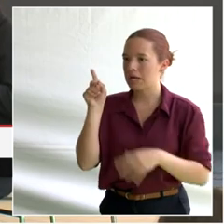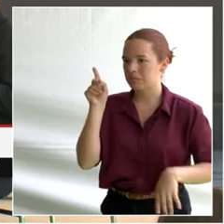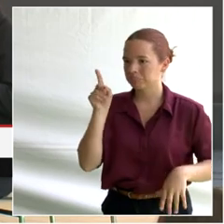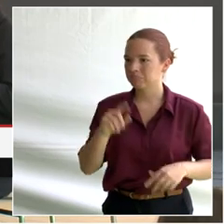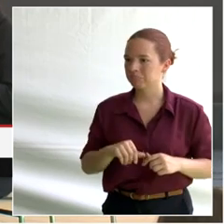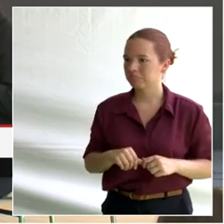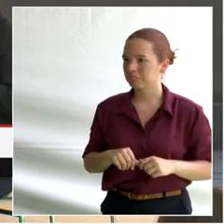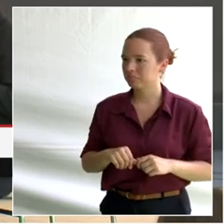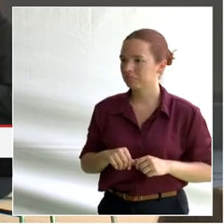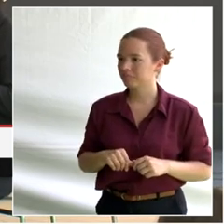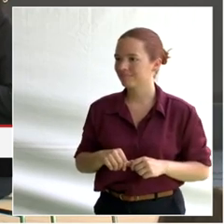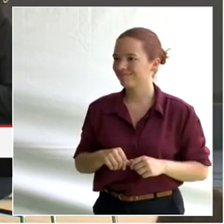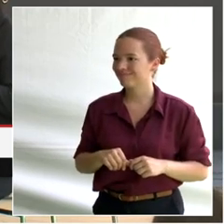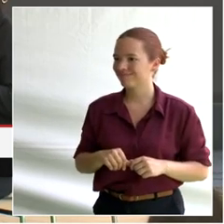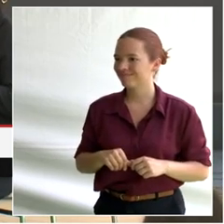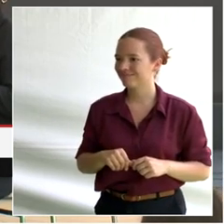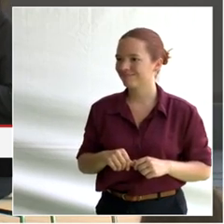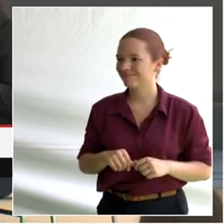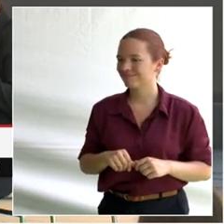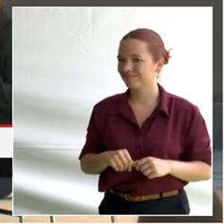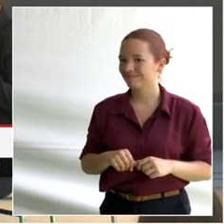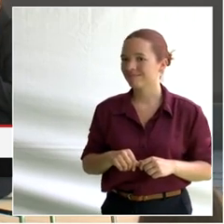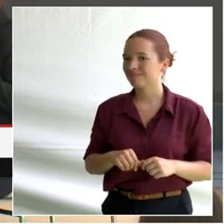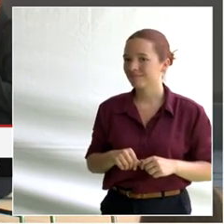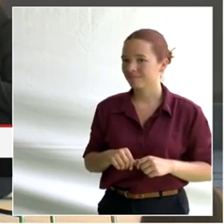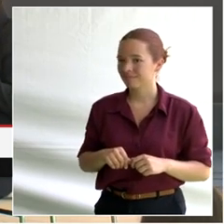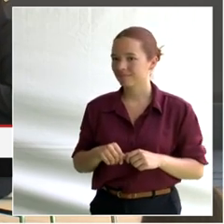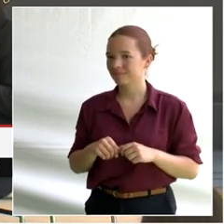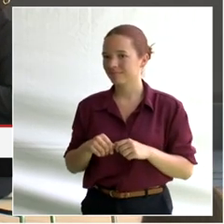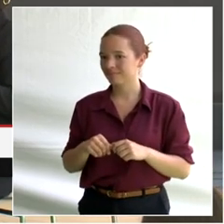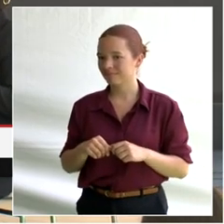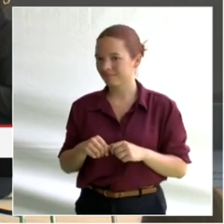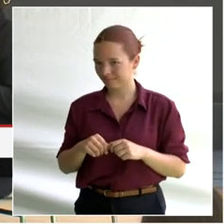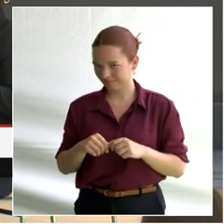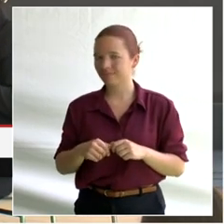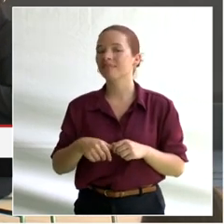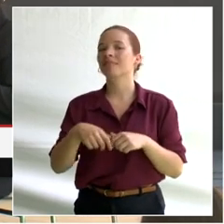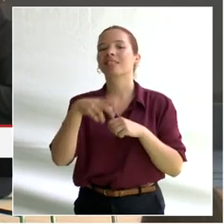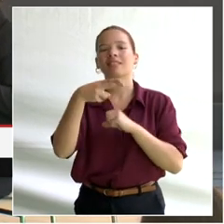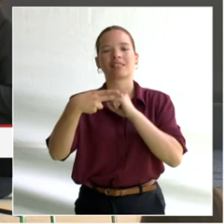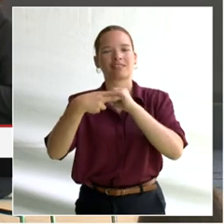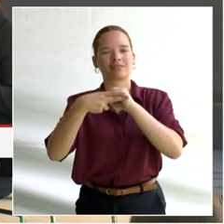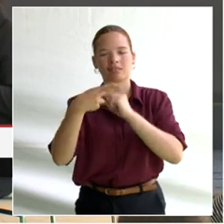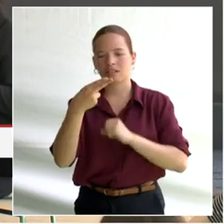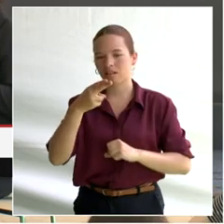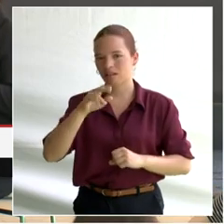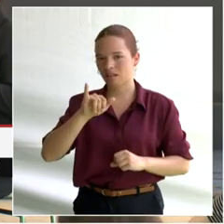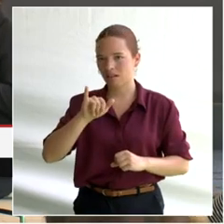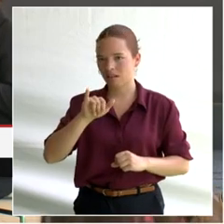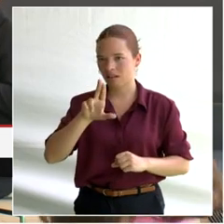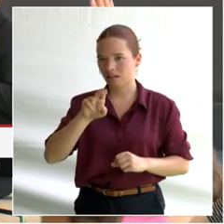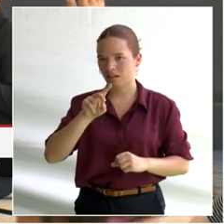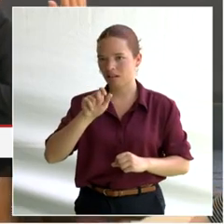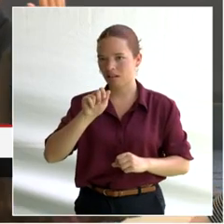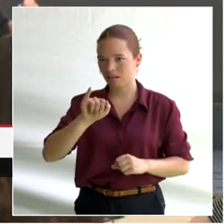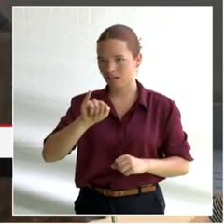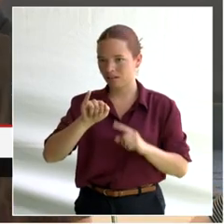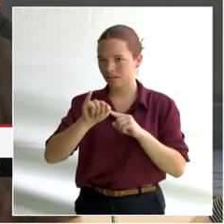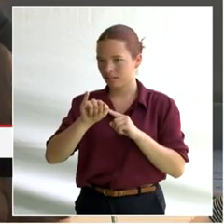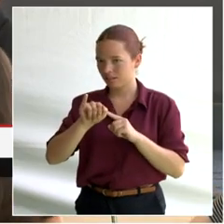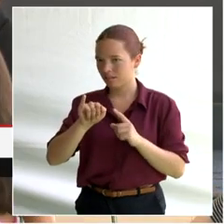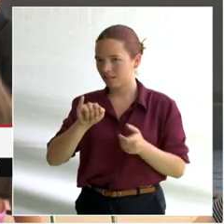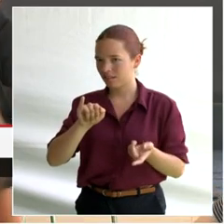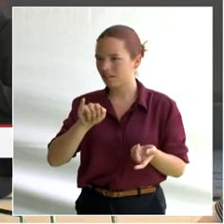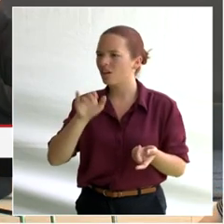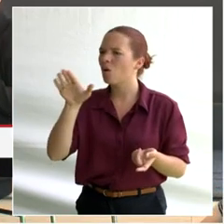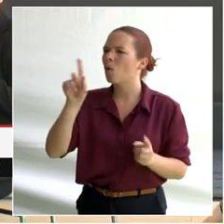From Hyundai, go ahead, Mark. No, go ahead. Okay, from Hyundai, where's Mila? Mila Tran. Hi,